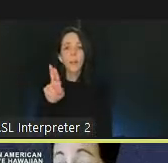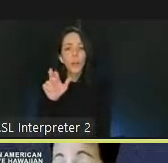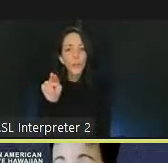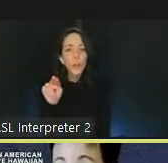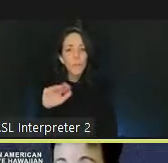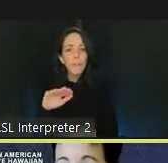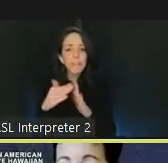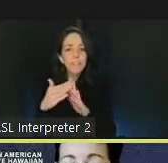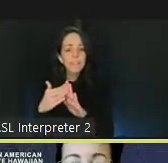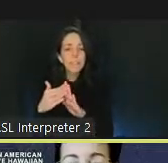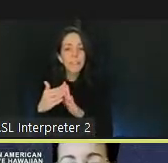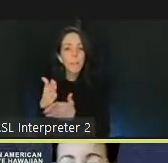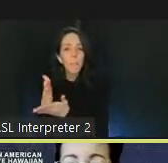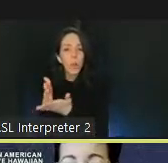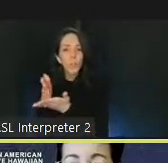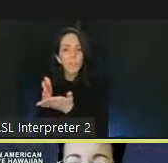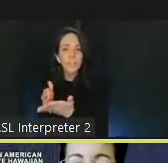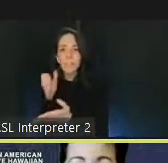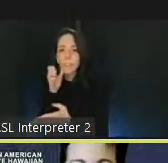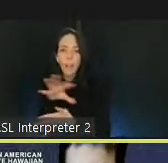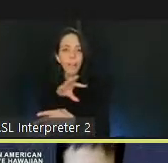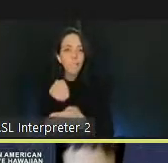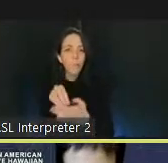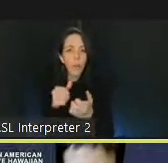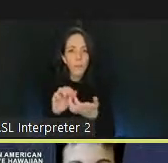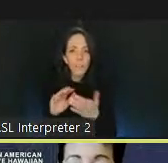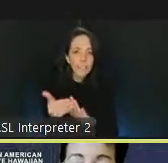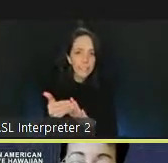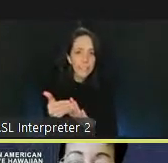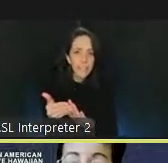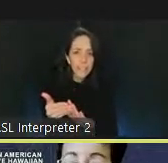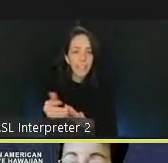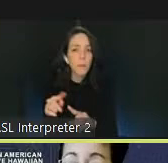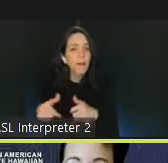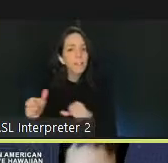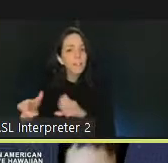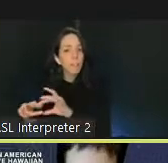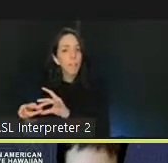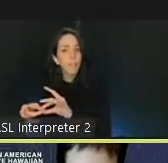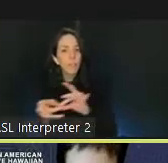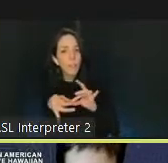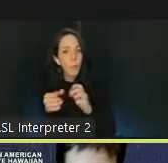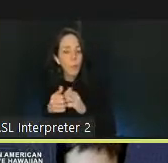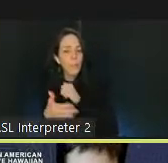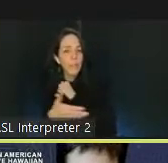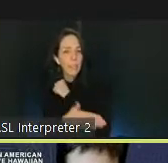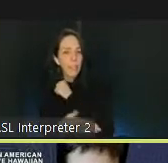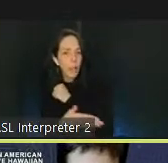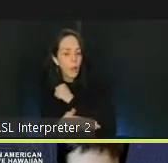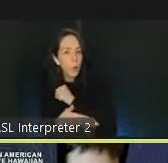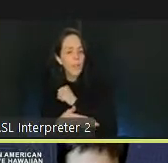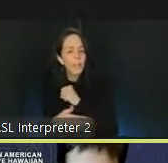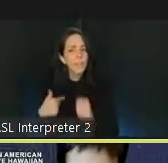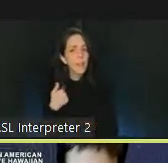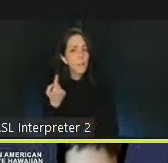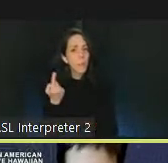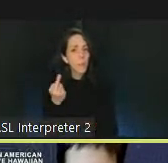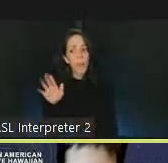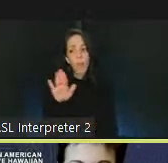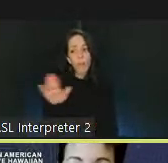in the whole state. And so I'm wondering, of these different areas, what